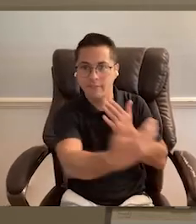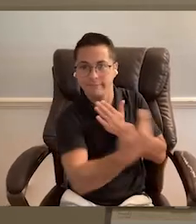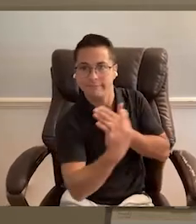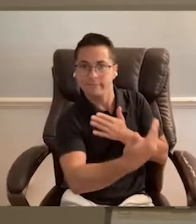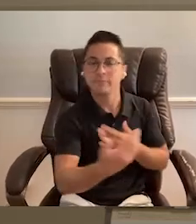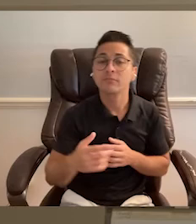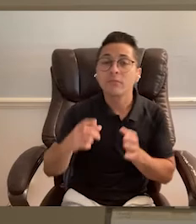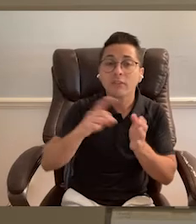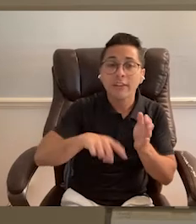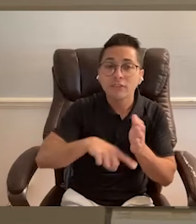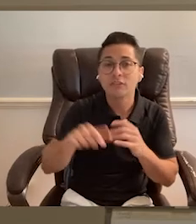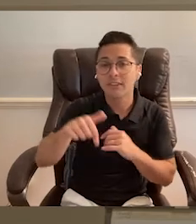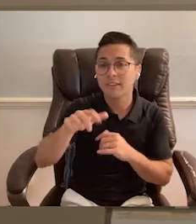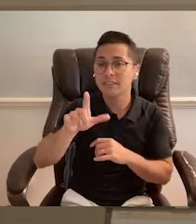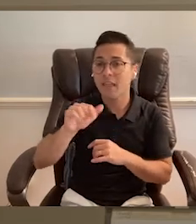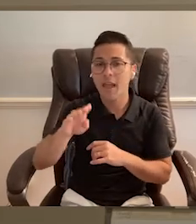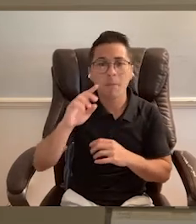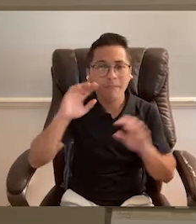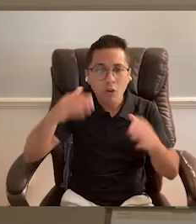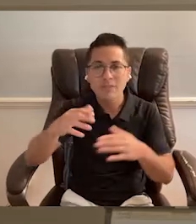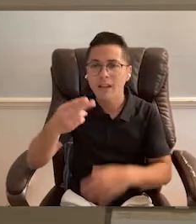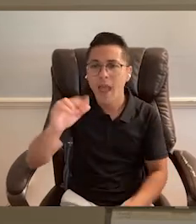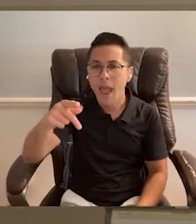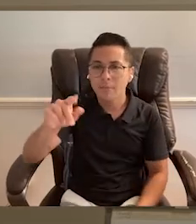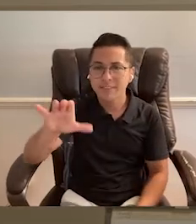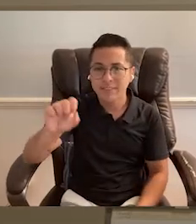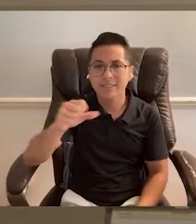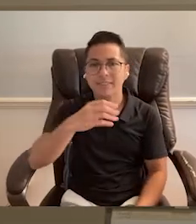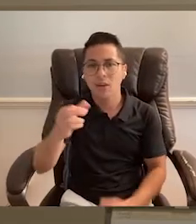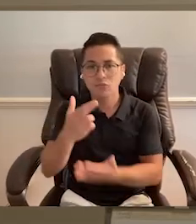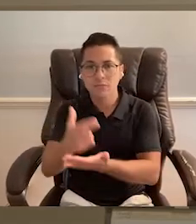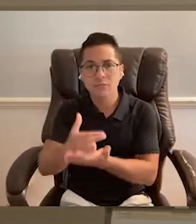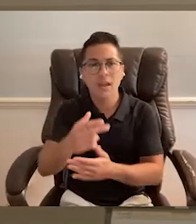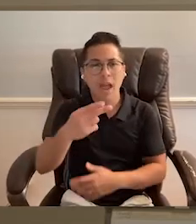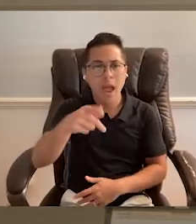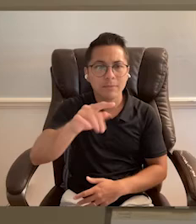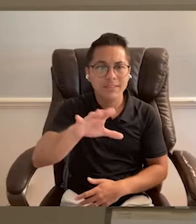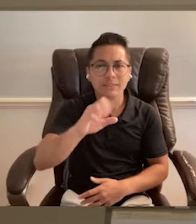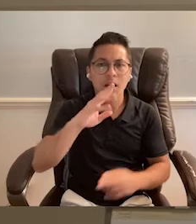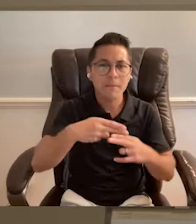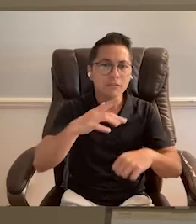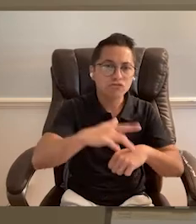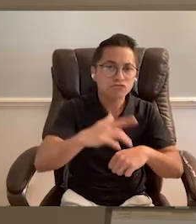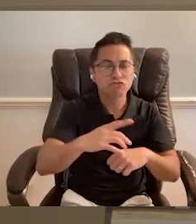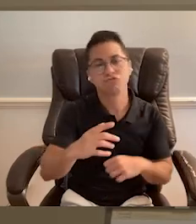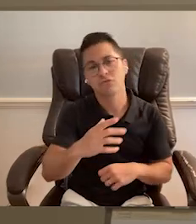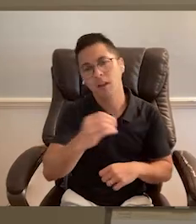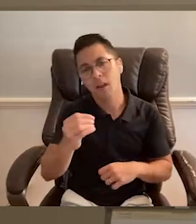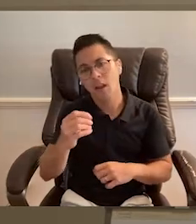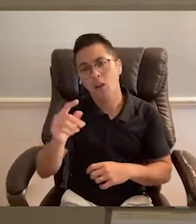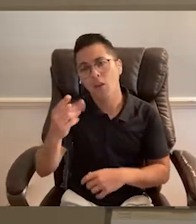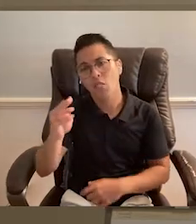people with disabilities to remove barriers at home, workplace, transportation, and in the community in cooperation with a network